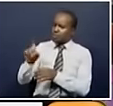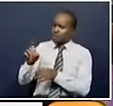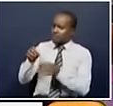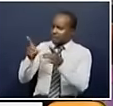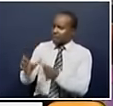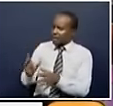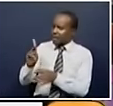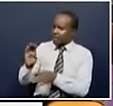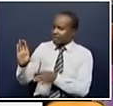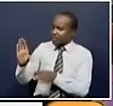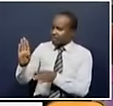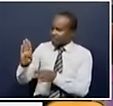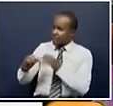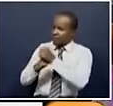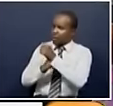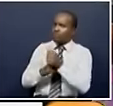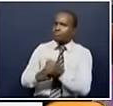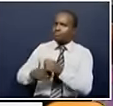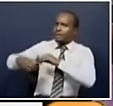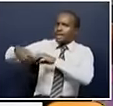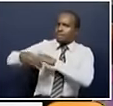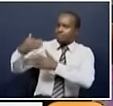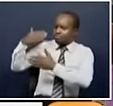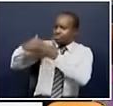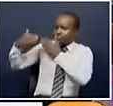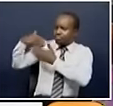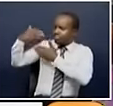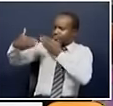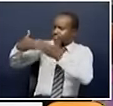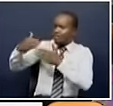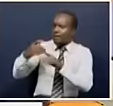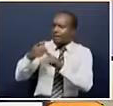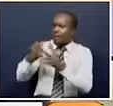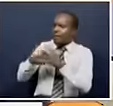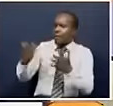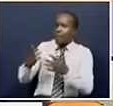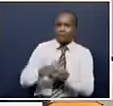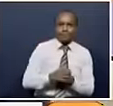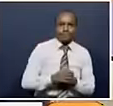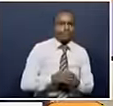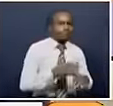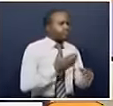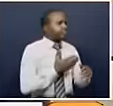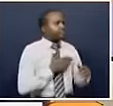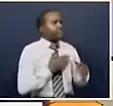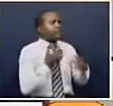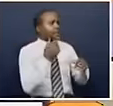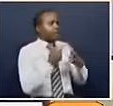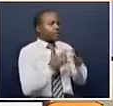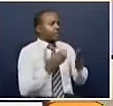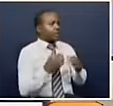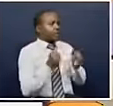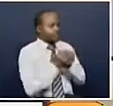us a little back to your career journey. Where did this all begin? My career journey all began back